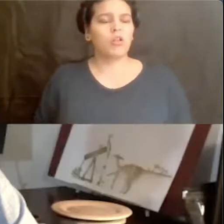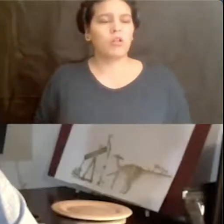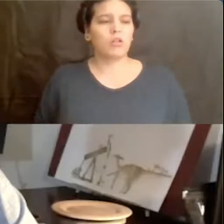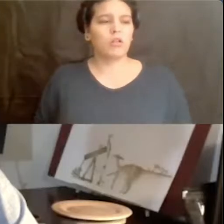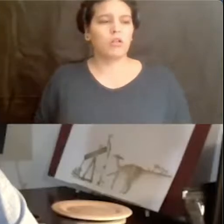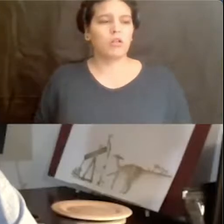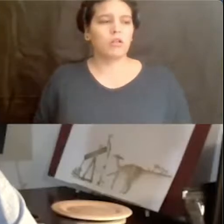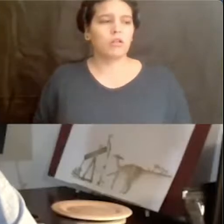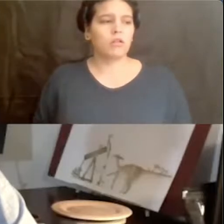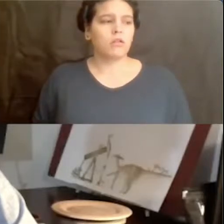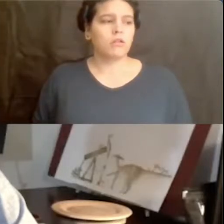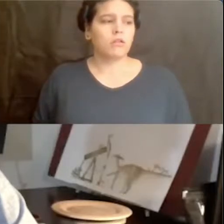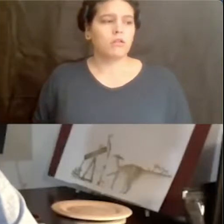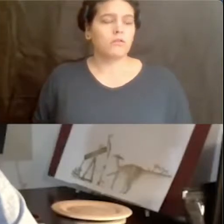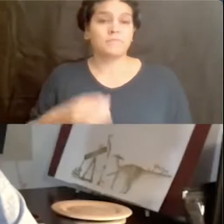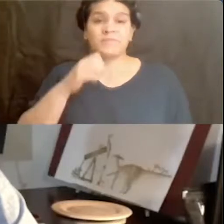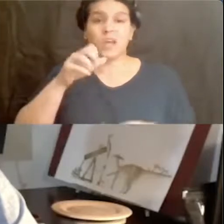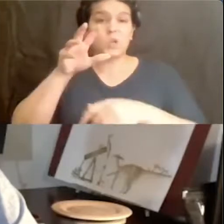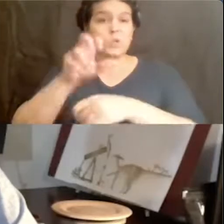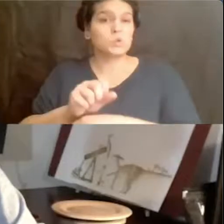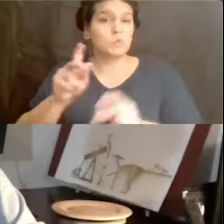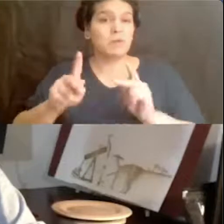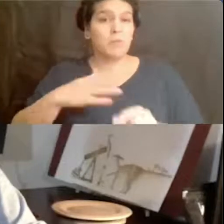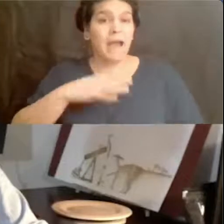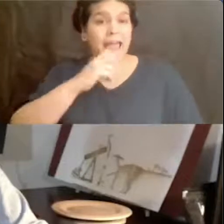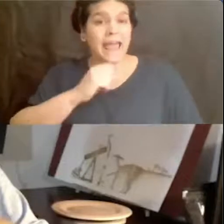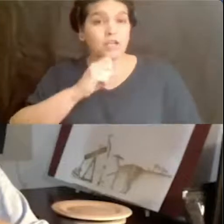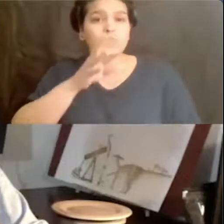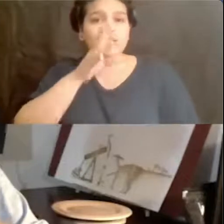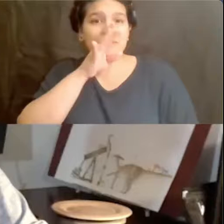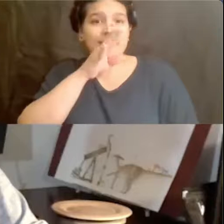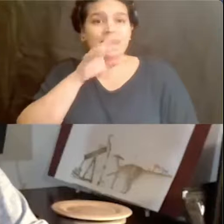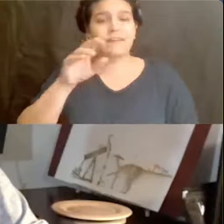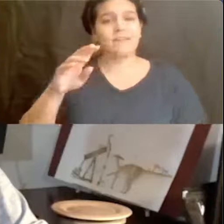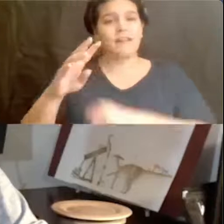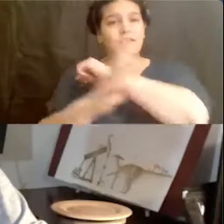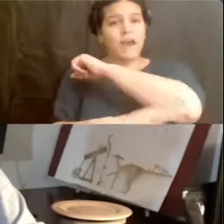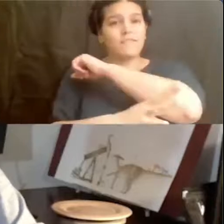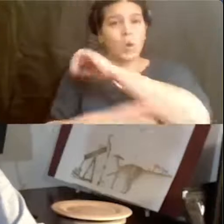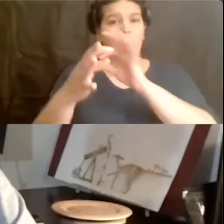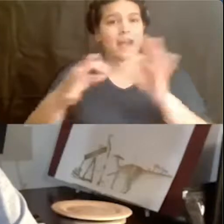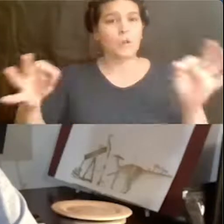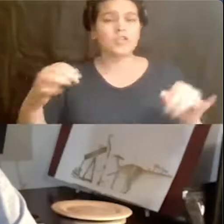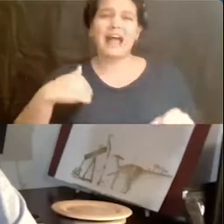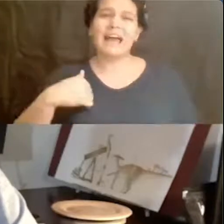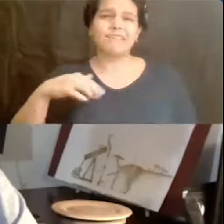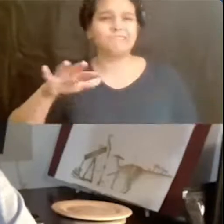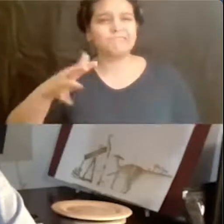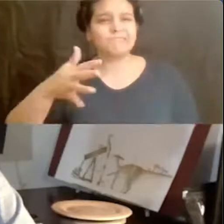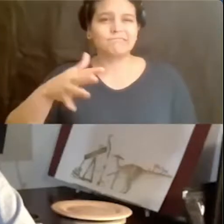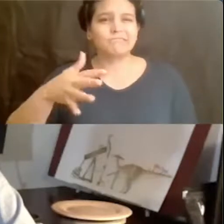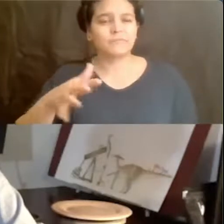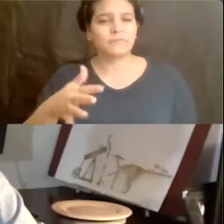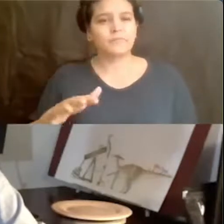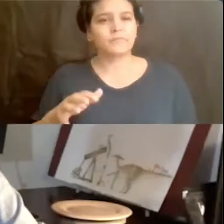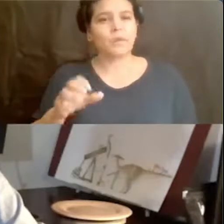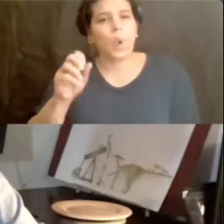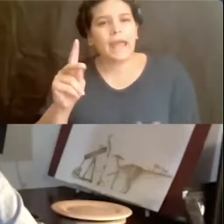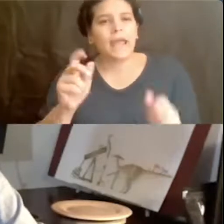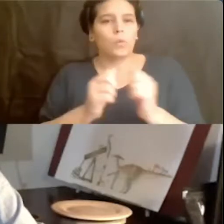age speaking Navajo. Even though I can barely speak Navajo. I can speak it okay.